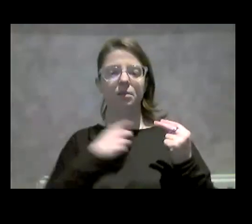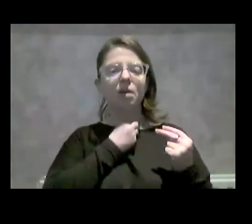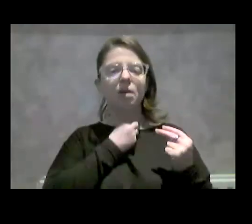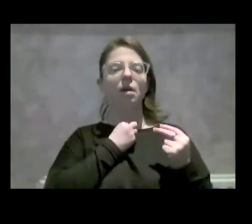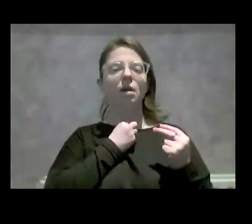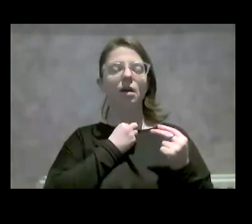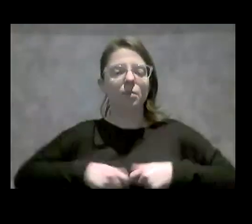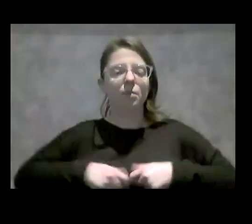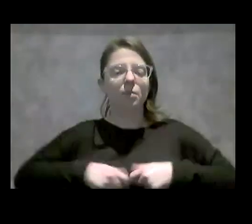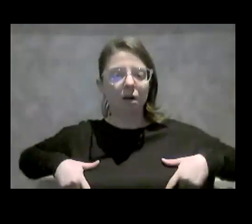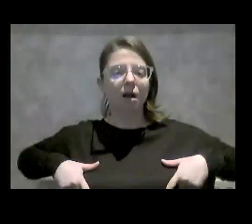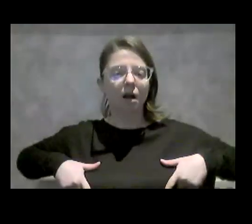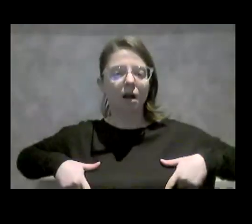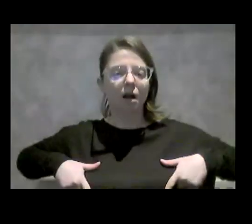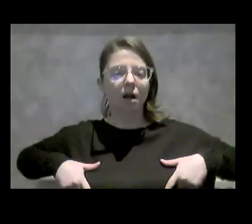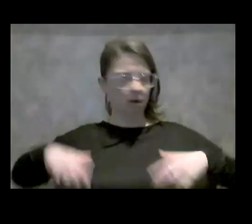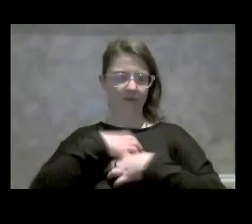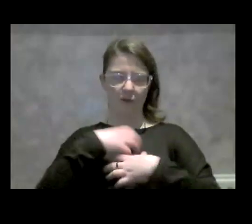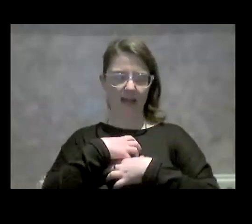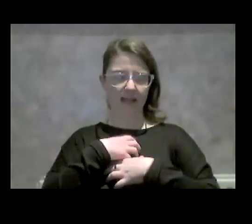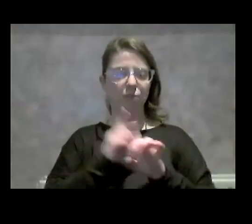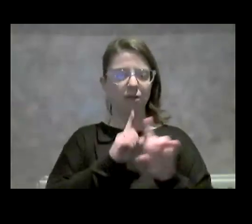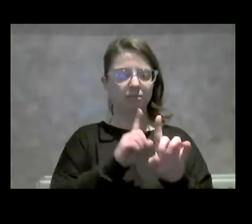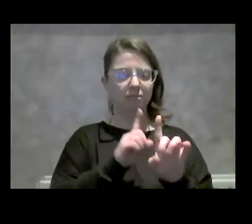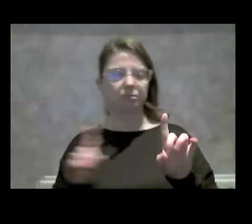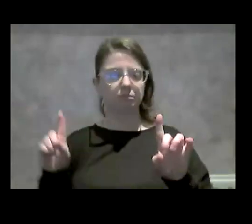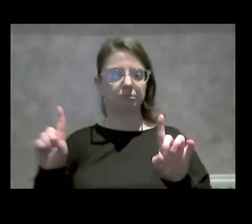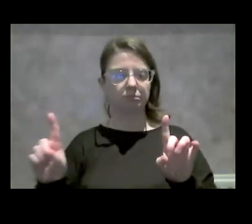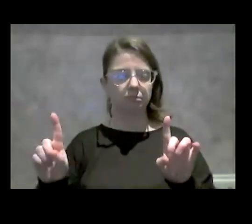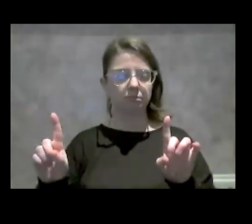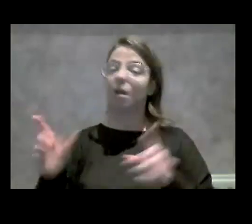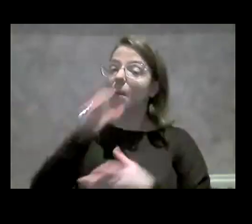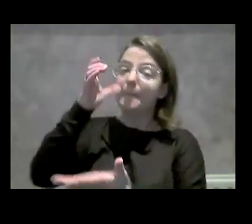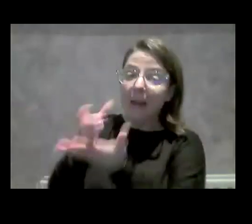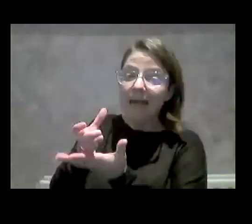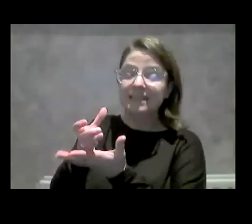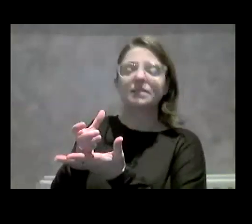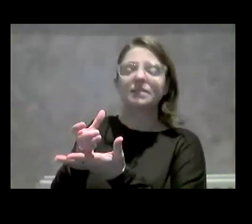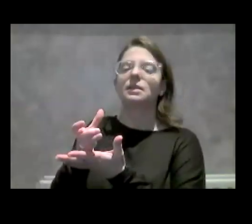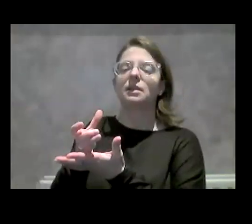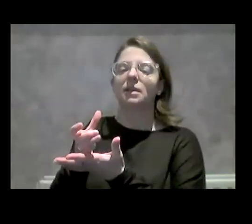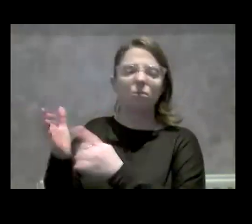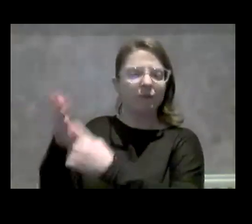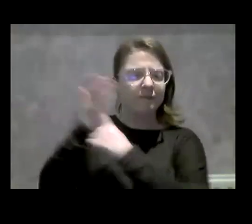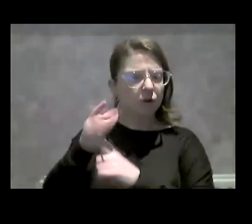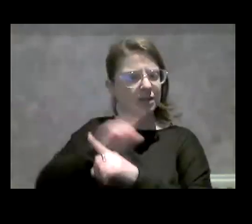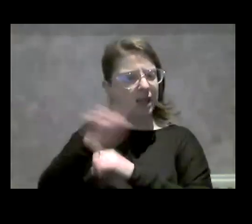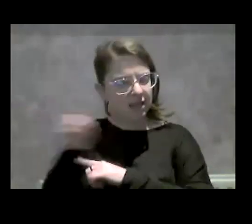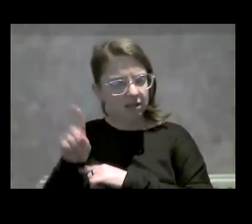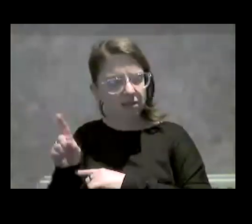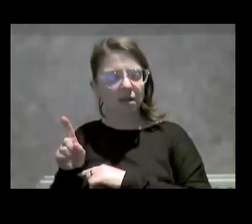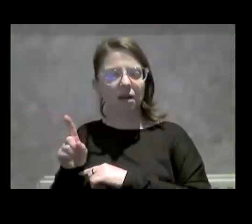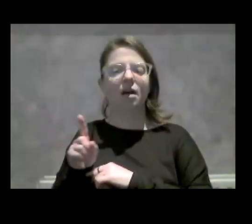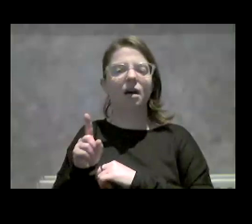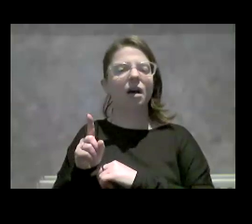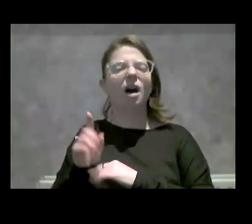bra, not being afraid but crossing over, not in pints with the lads but in being forced by one later, in trying not to